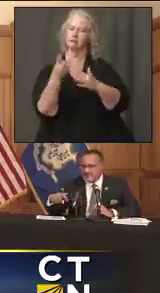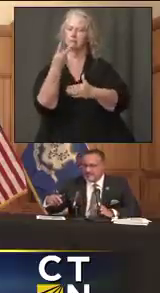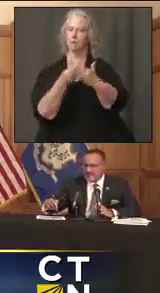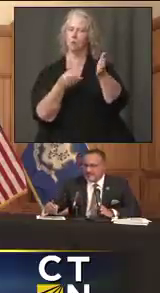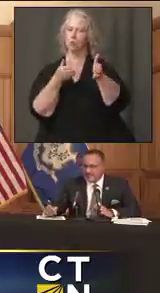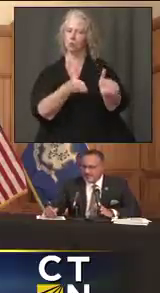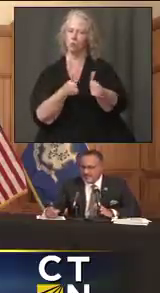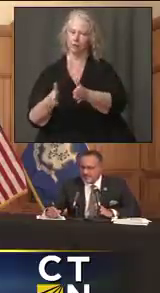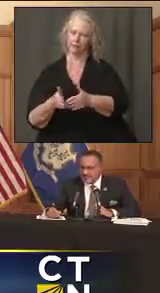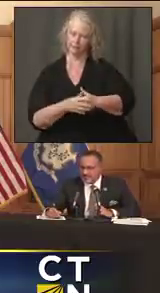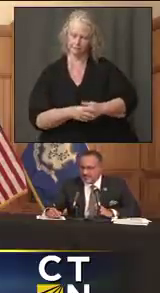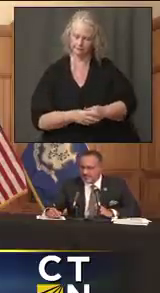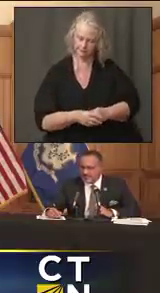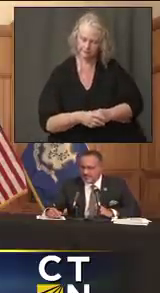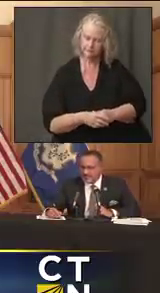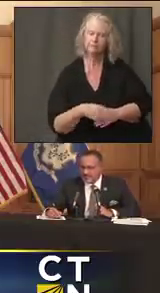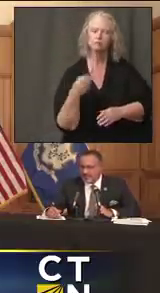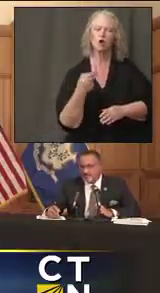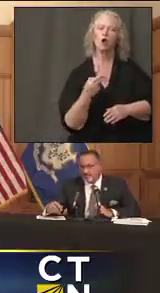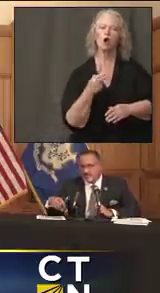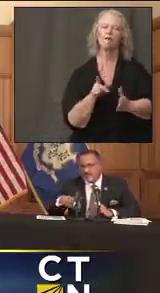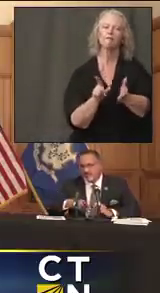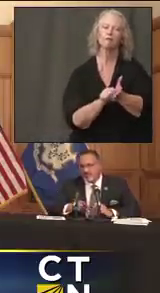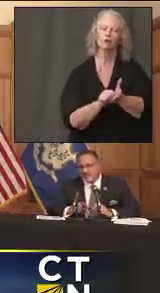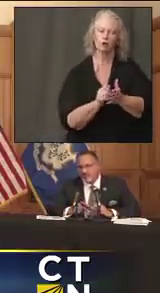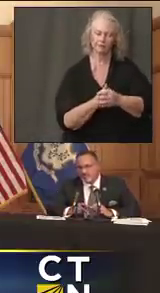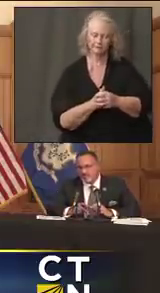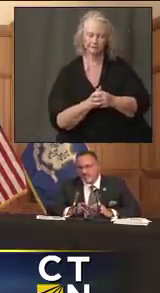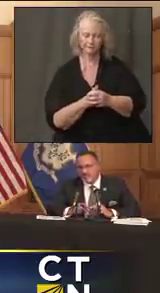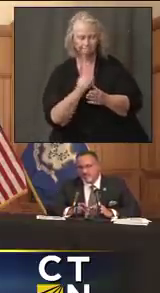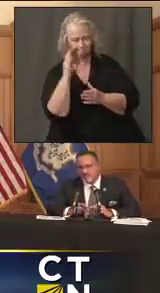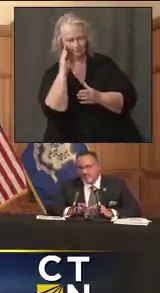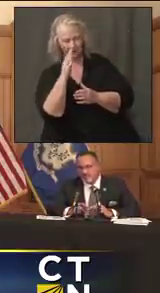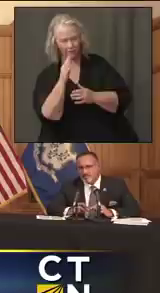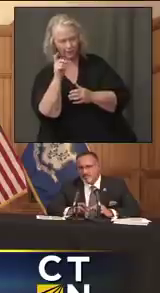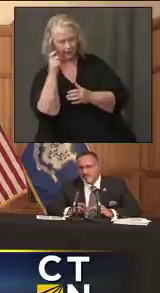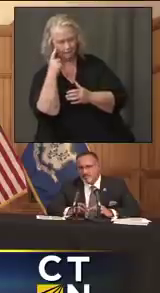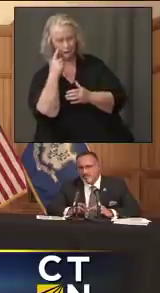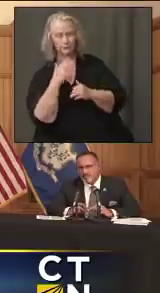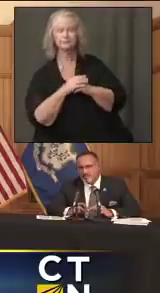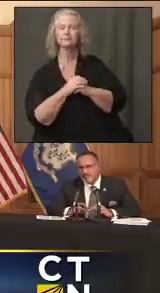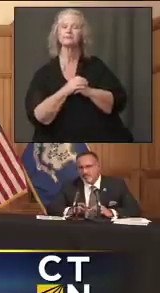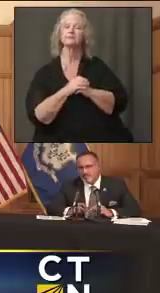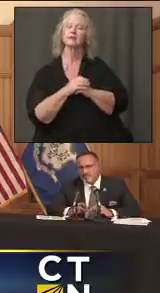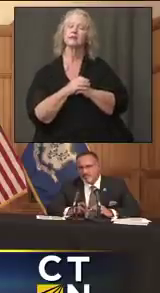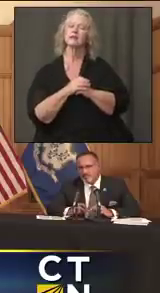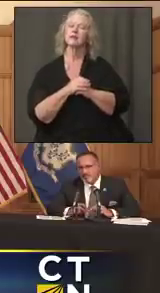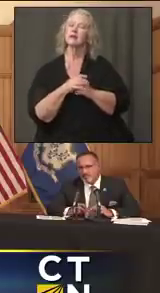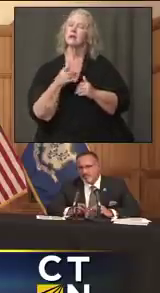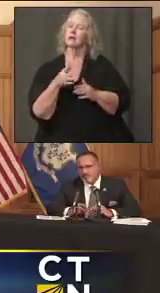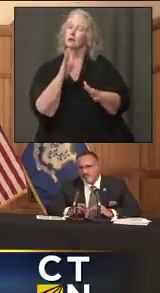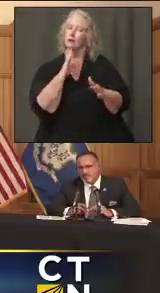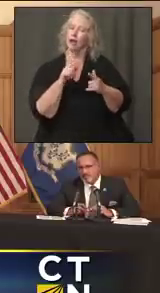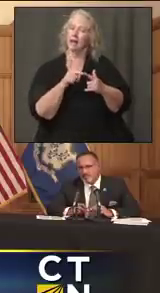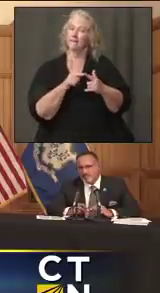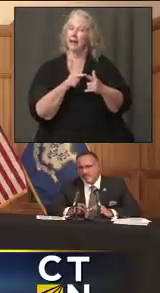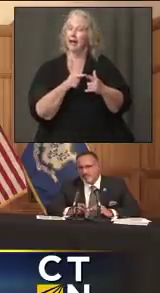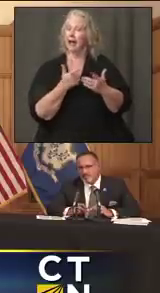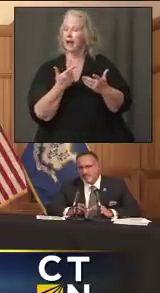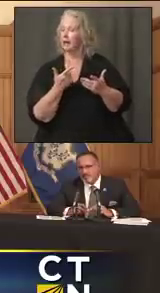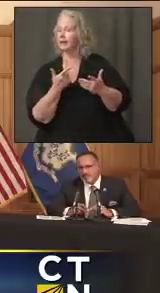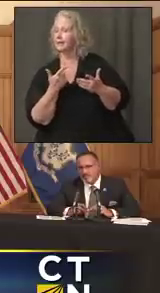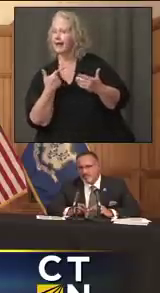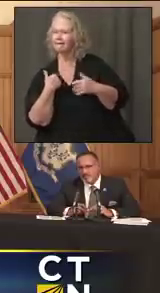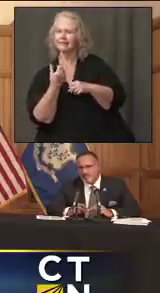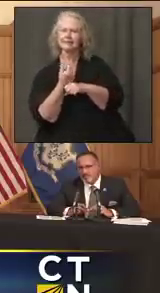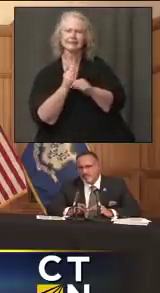The Hartford Current. Hi, Governor. When it comes to implementing safety procedures or rebuilding